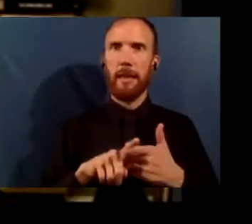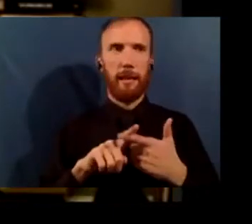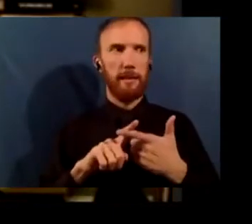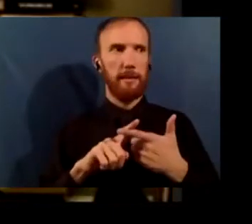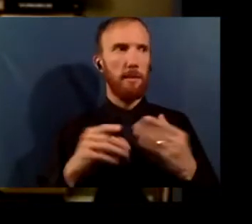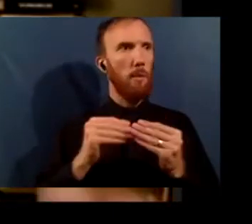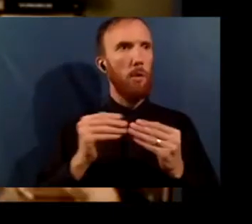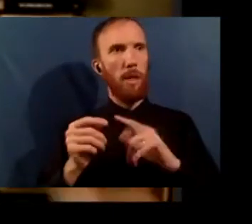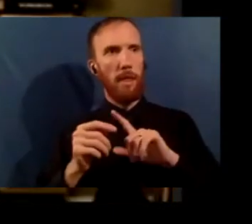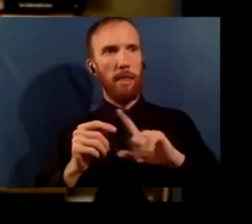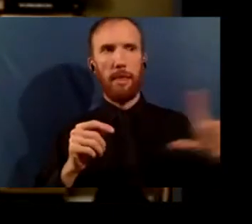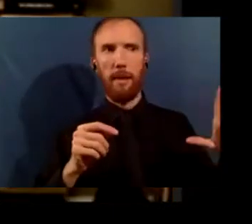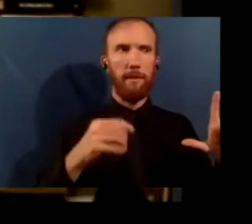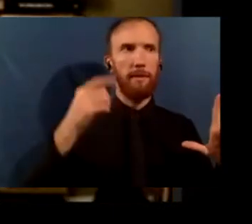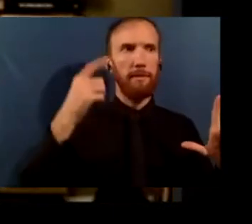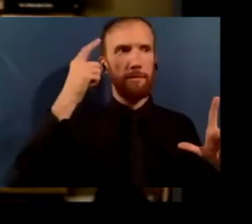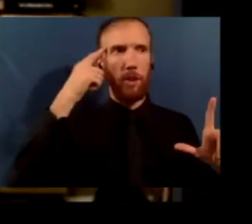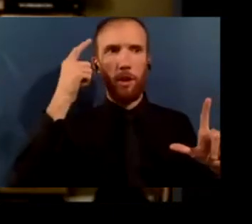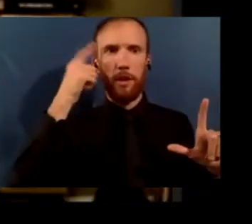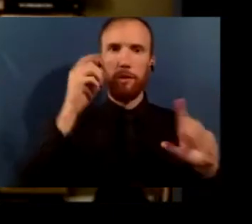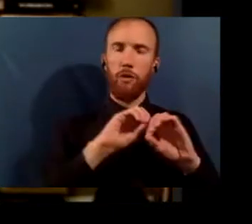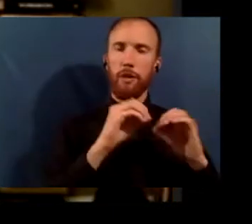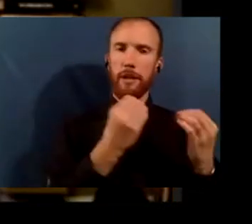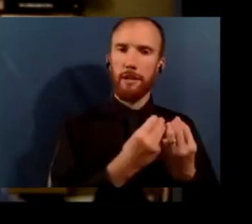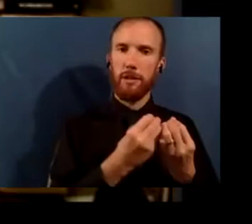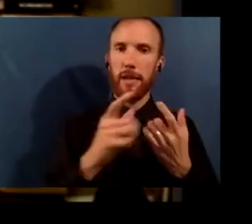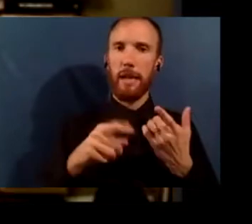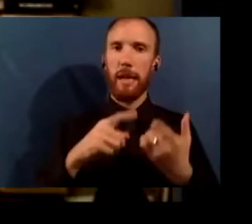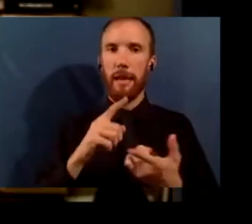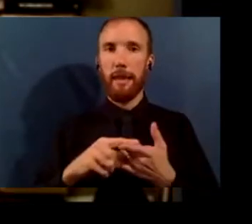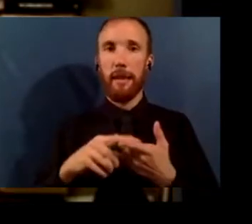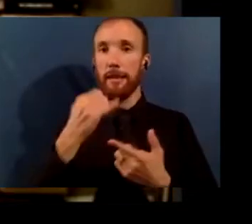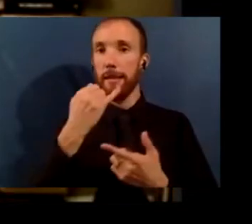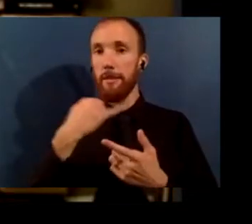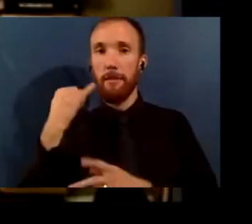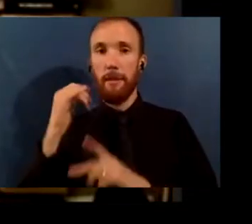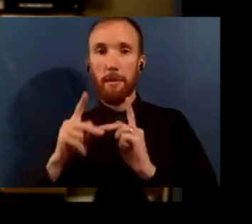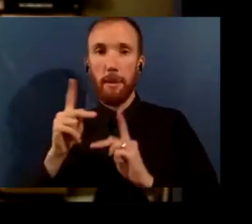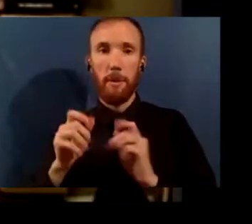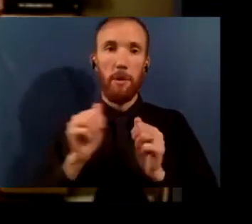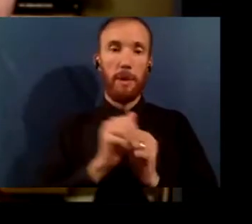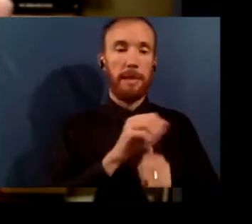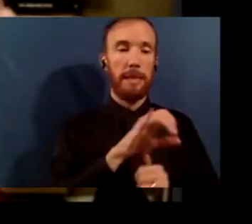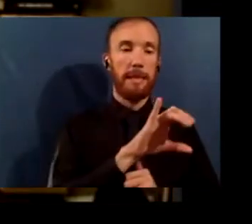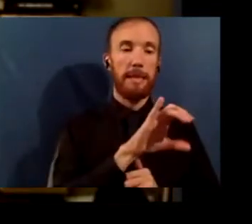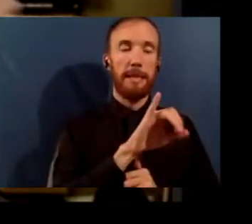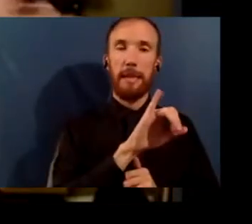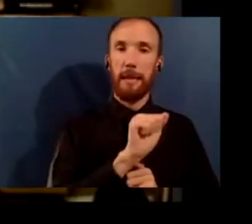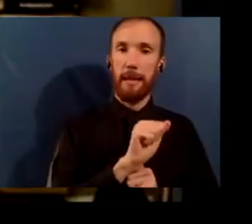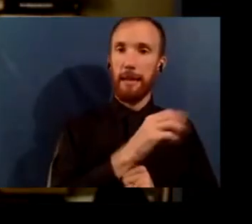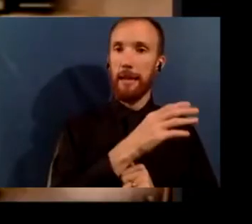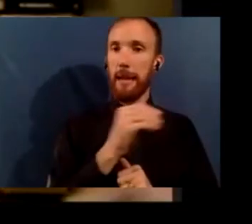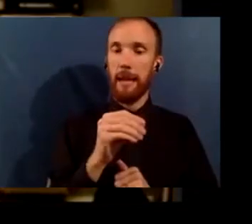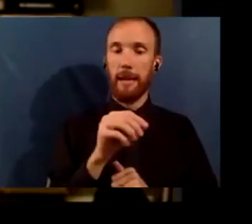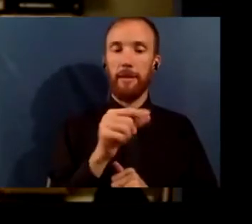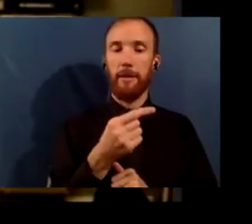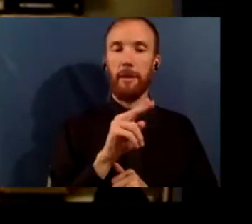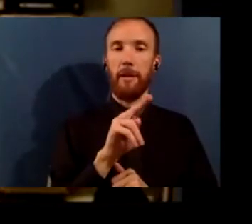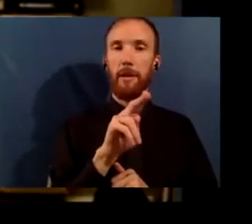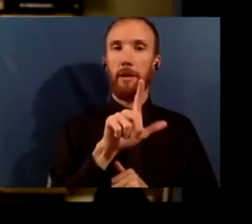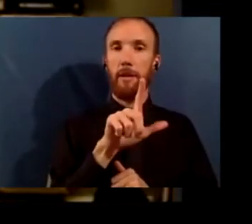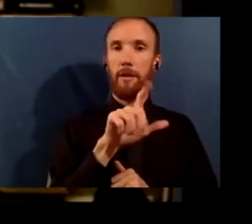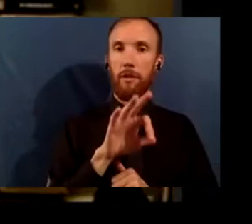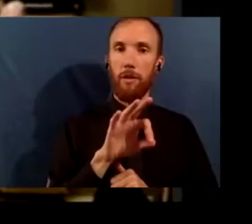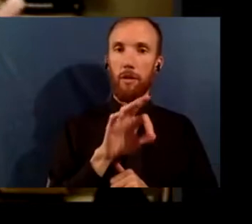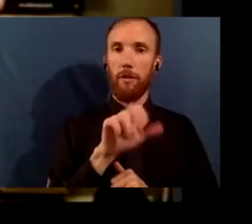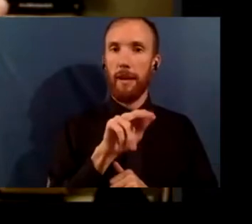the Israelis colluding with the CIA and with the Gulf Arabs, who, you know, they never gave two hoots about